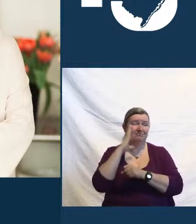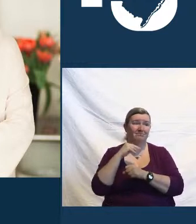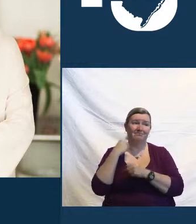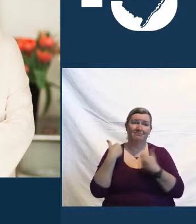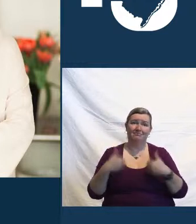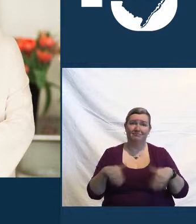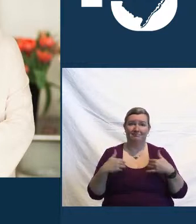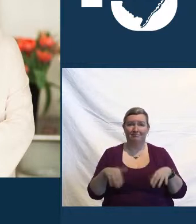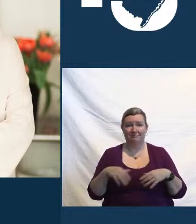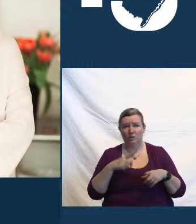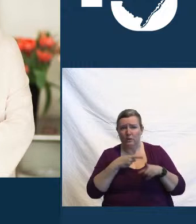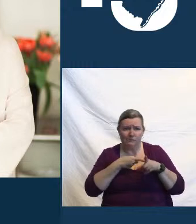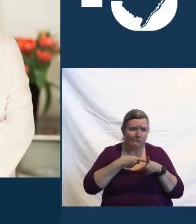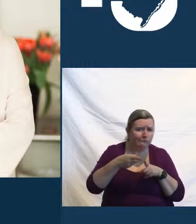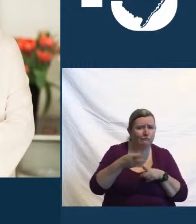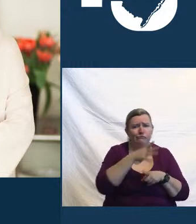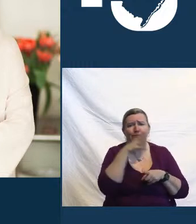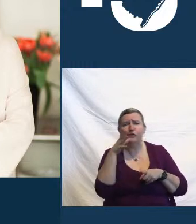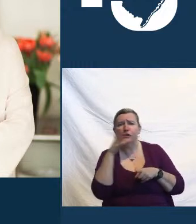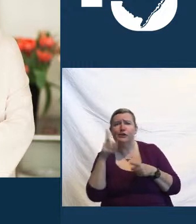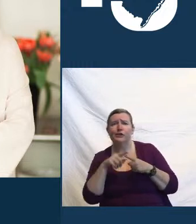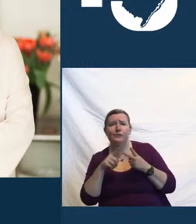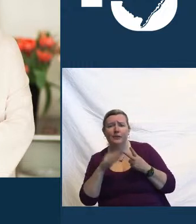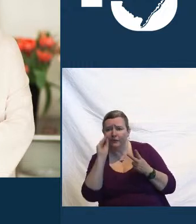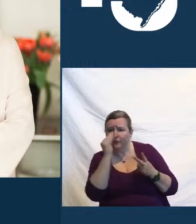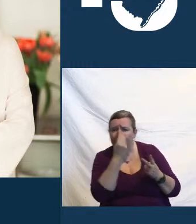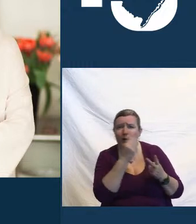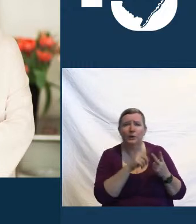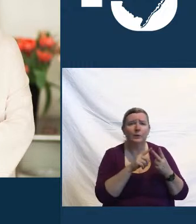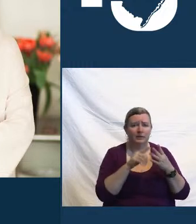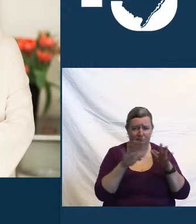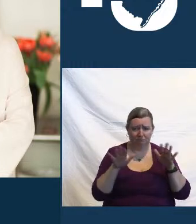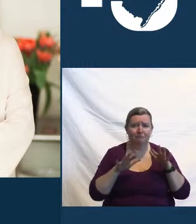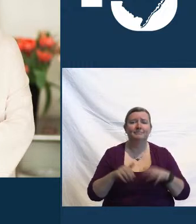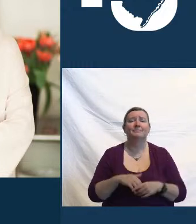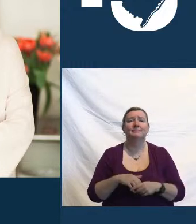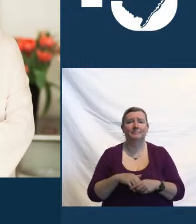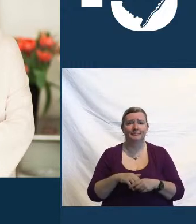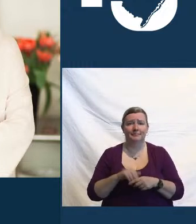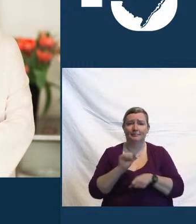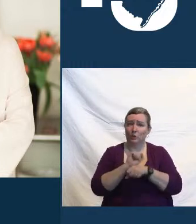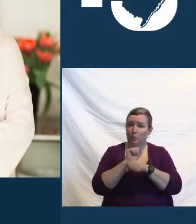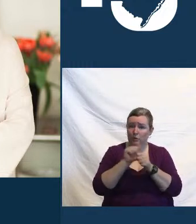in horticulture and floral design. In addition to working with local farms, they even use